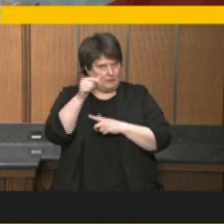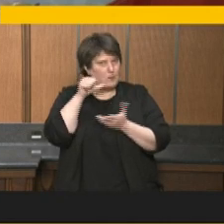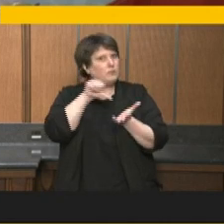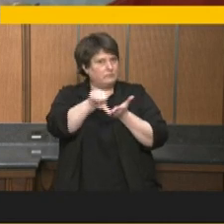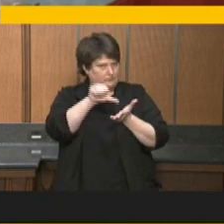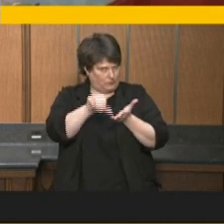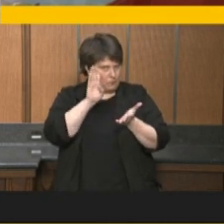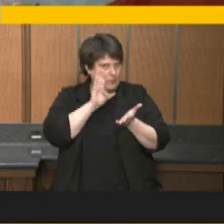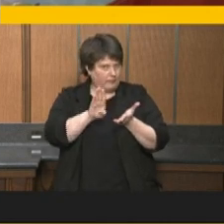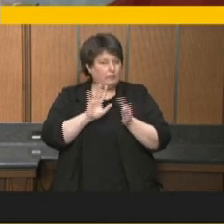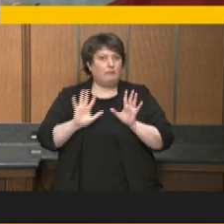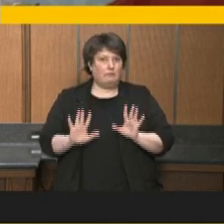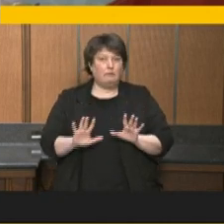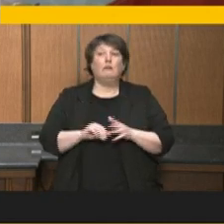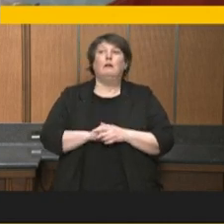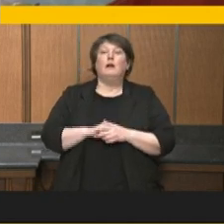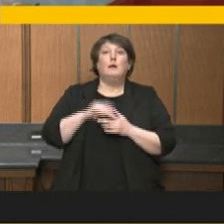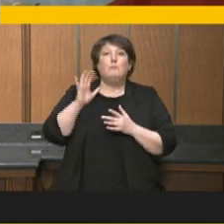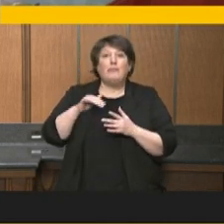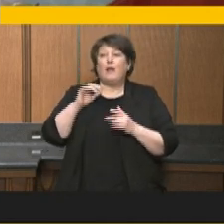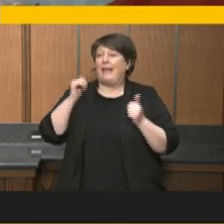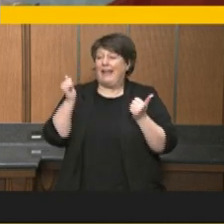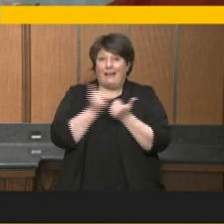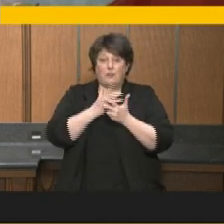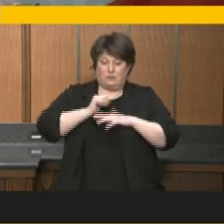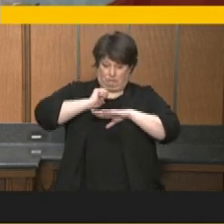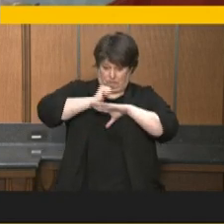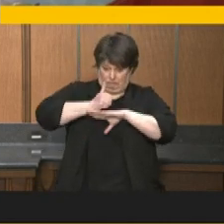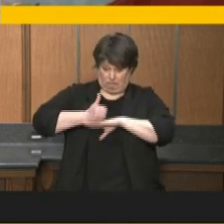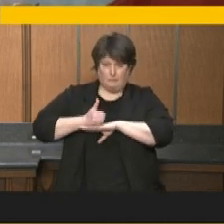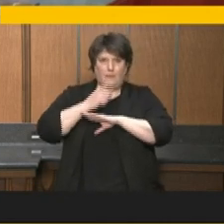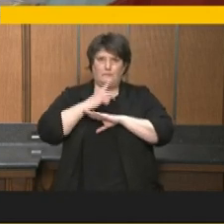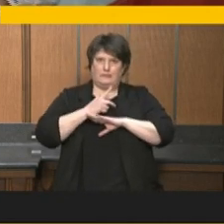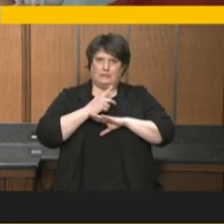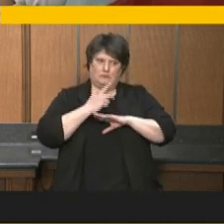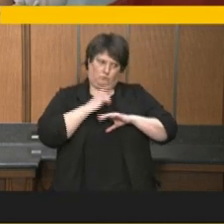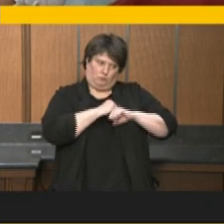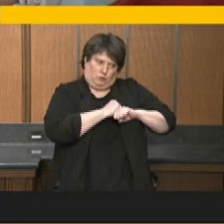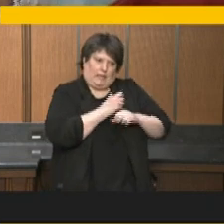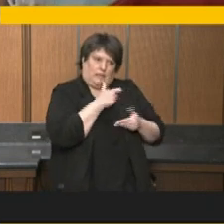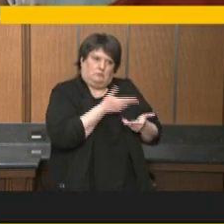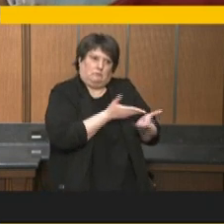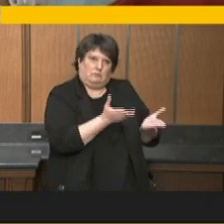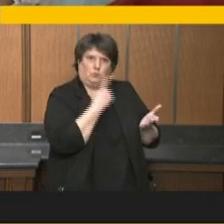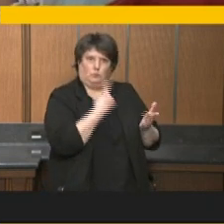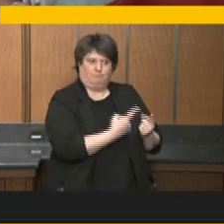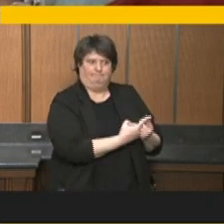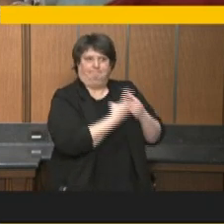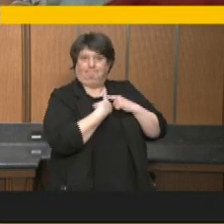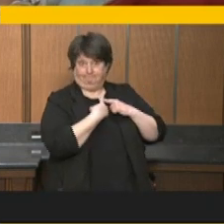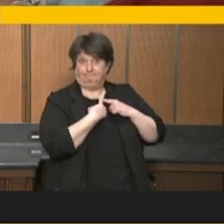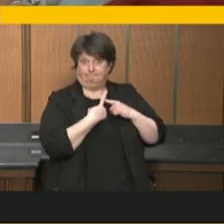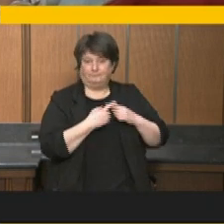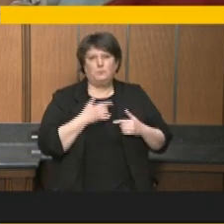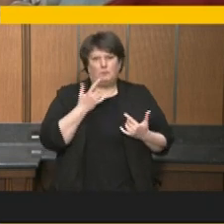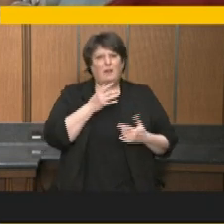day, these measures will make sure that we protect those people that are counting on us. So I'll turn to Dr. Tam to speak a little bit more specifically about frontline